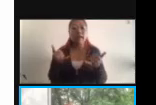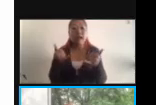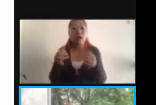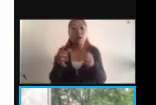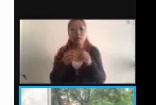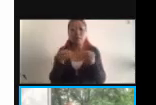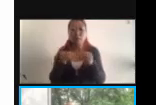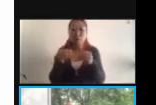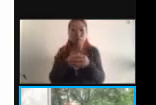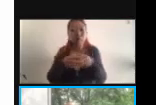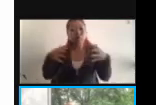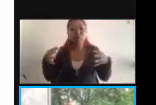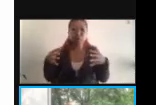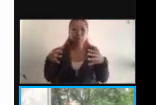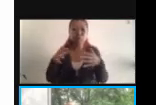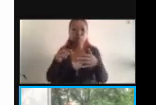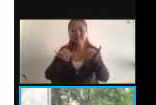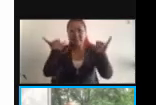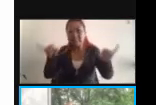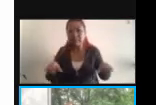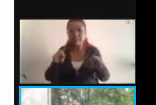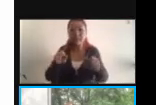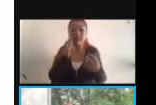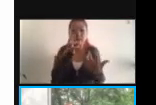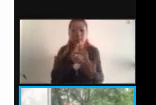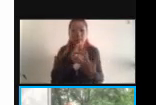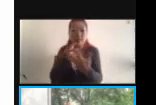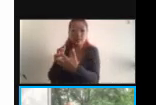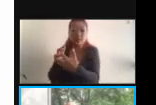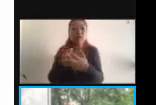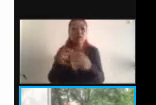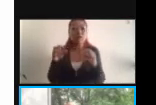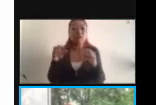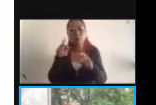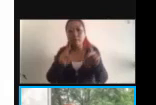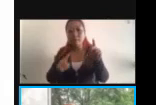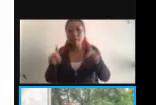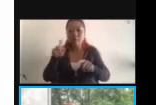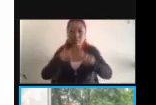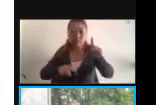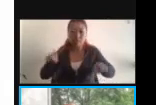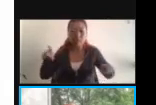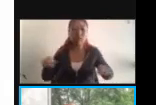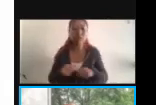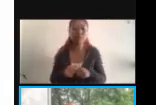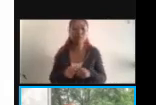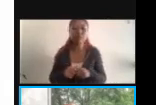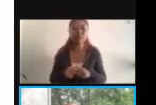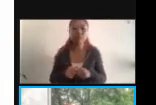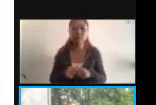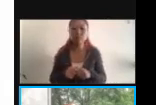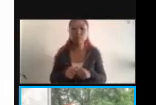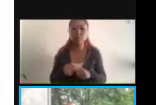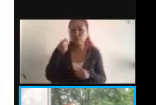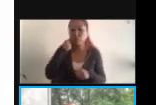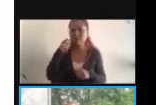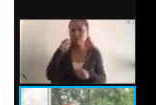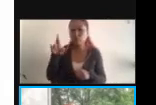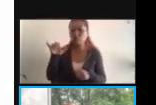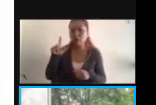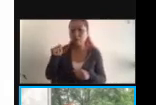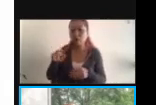large portion of the population. But bear in mind, we still, as Robert was talking about, it's a